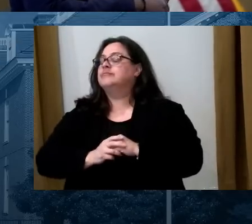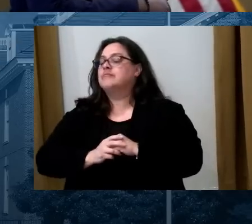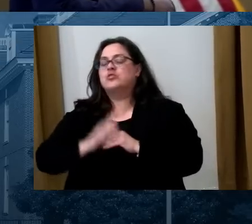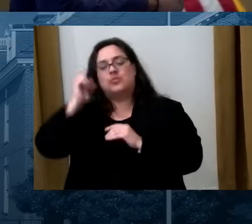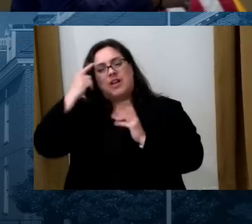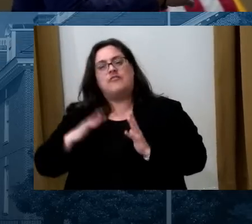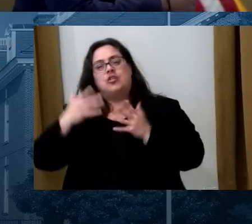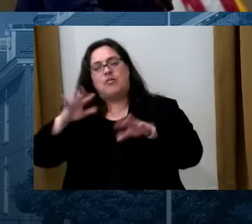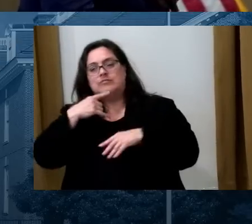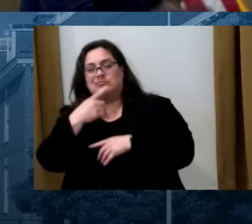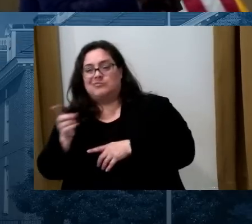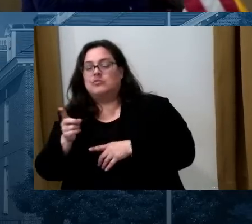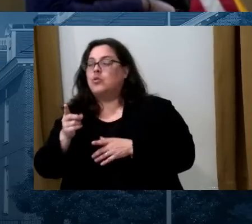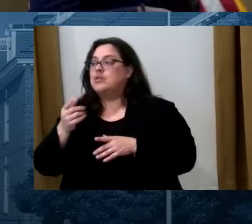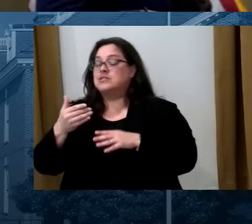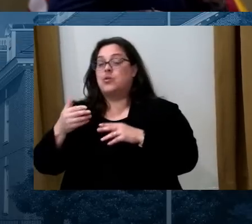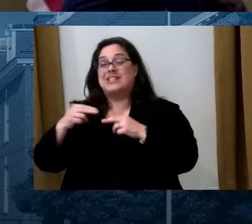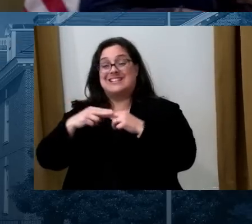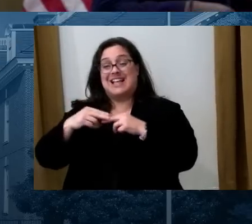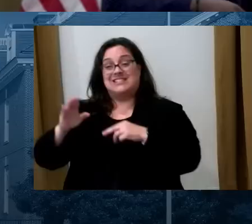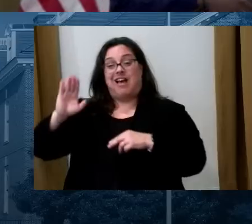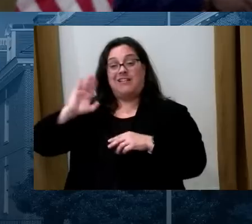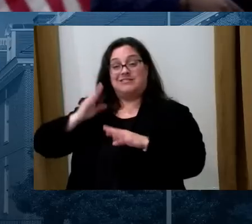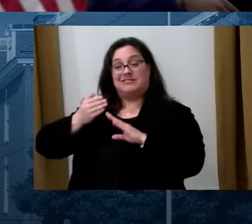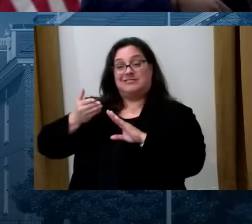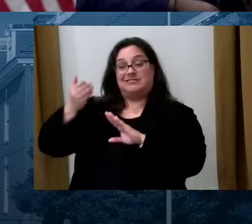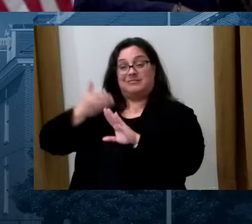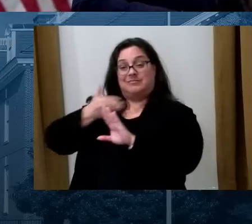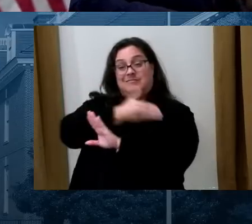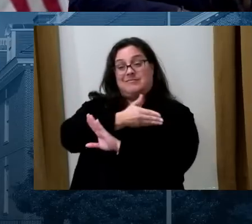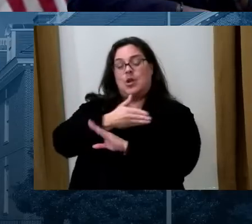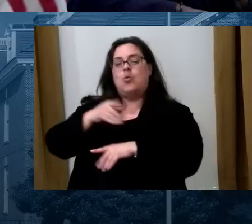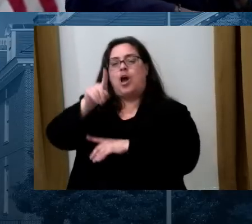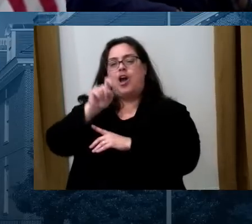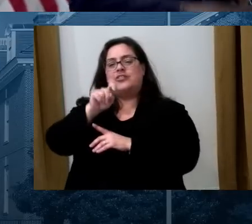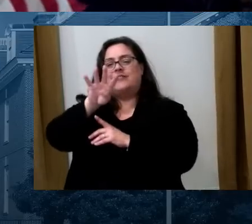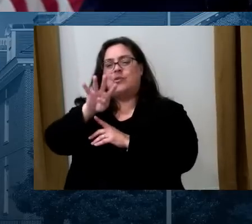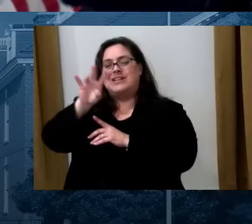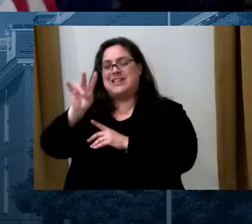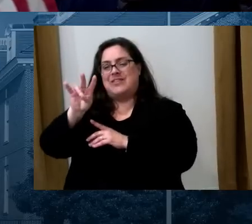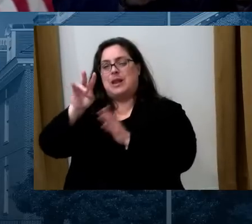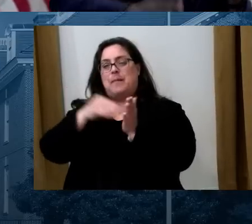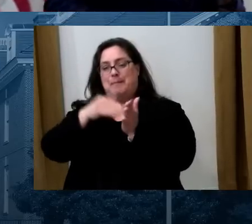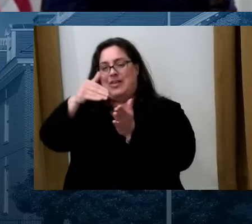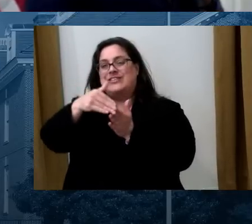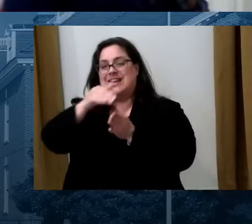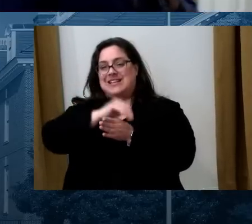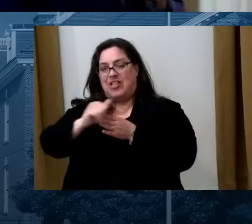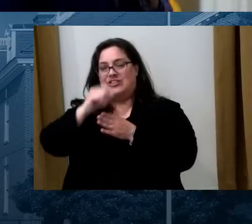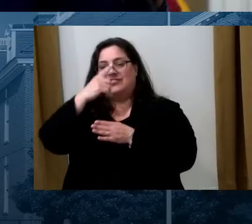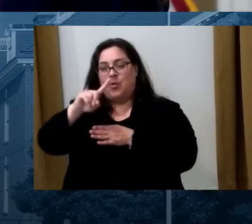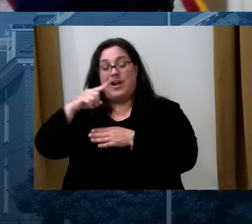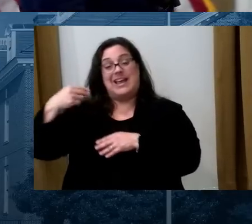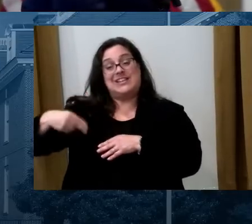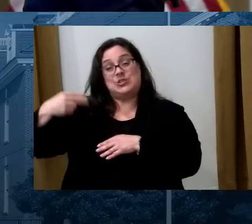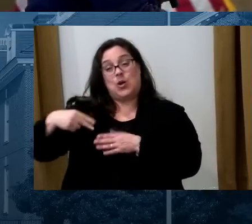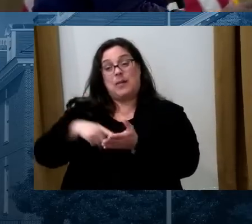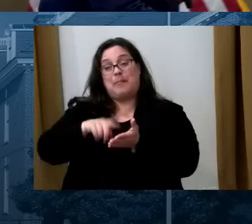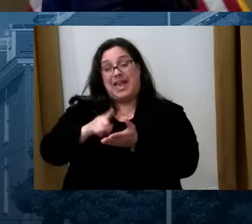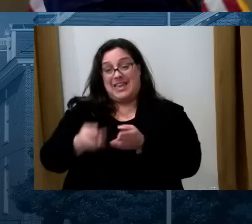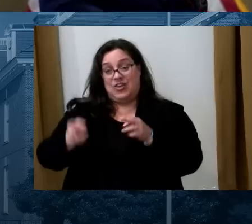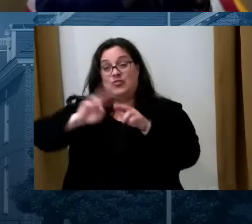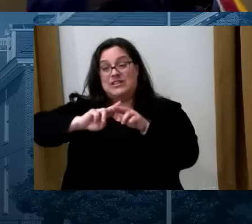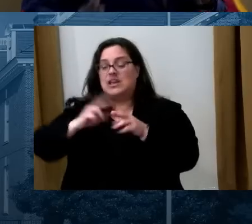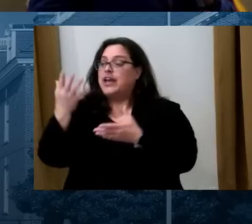remember the last slide, it was $147 million for the historic pay increases, which